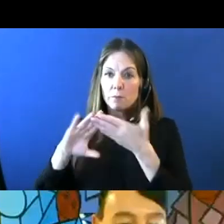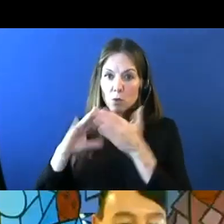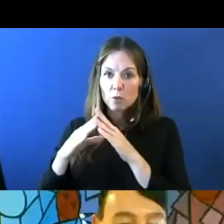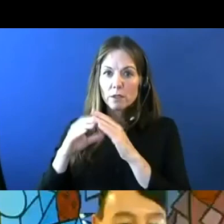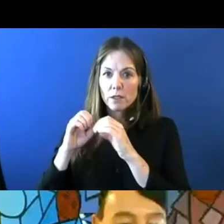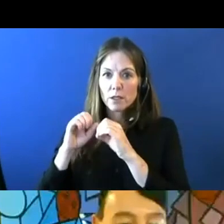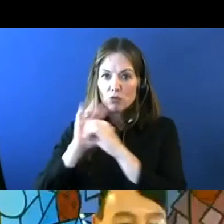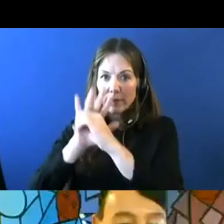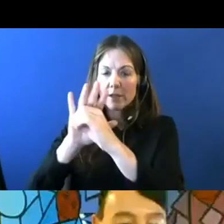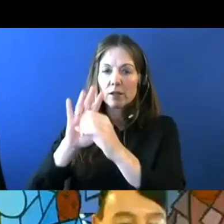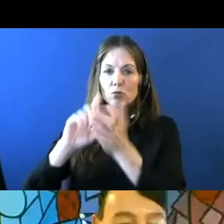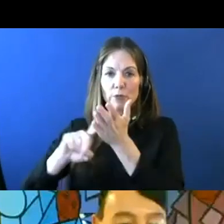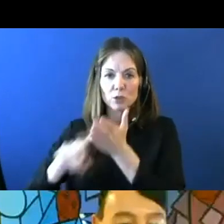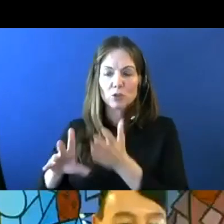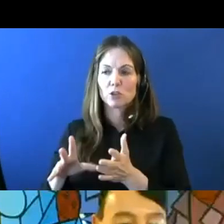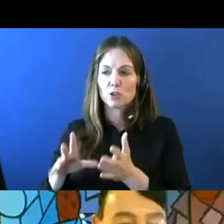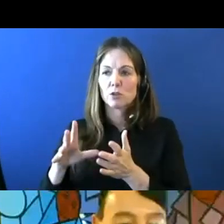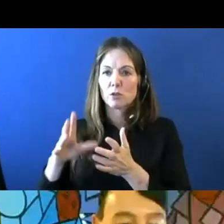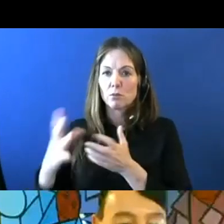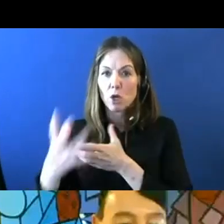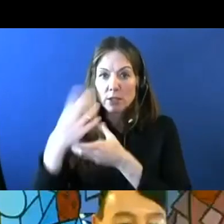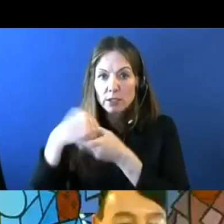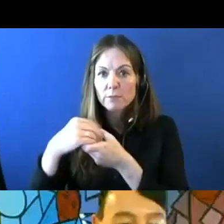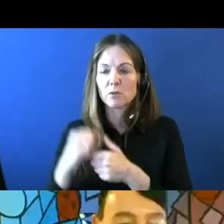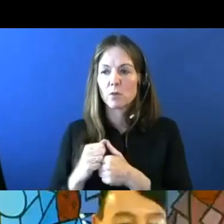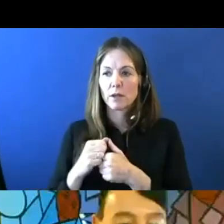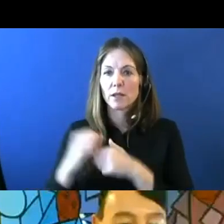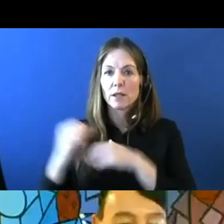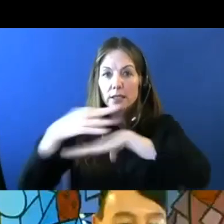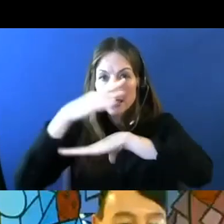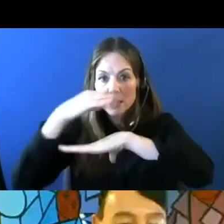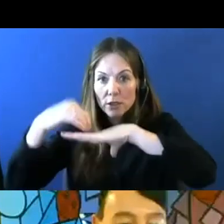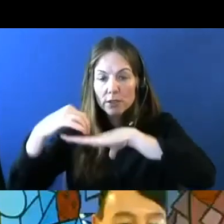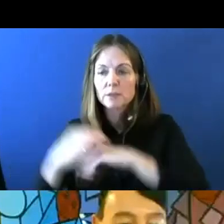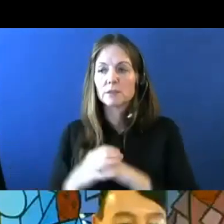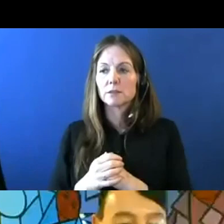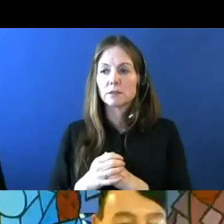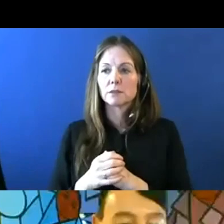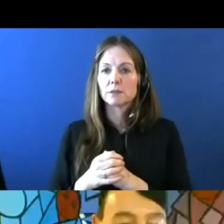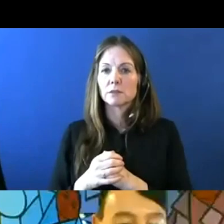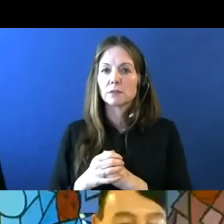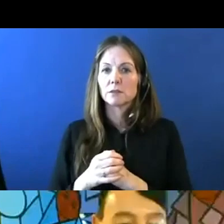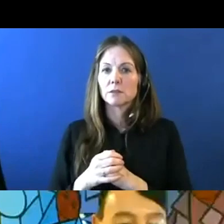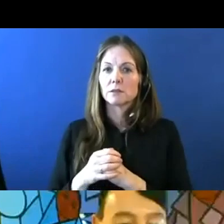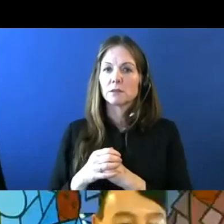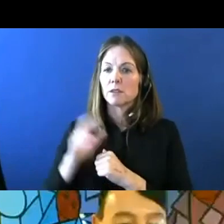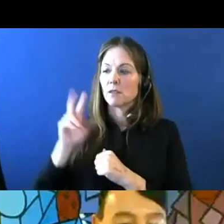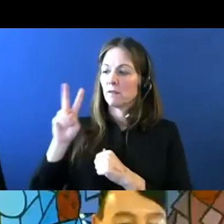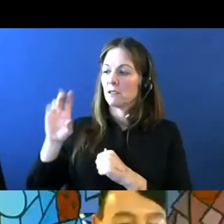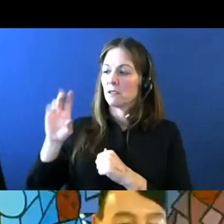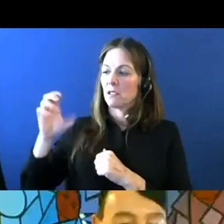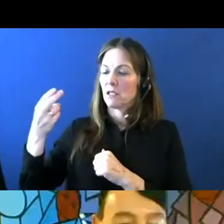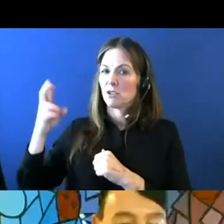driven, participatory, Indigenous, and that right now doesn't fit into